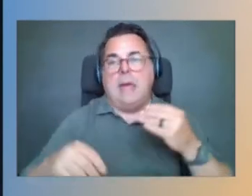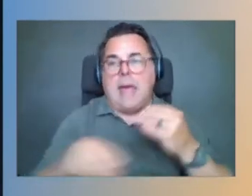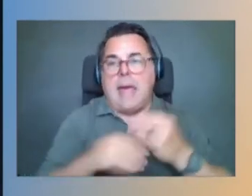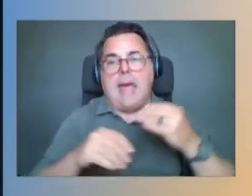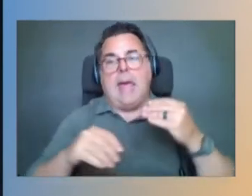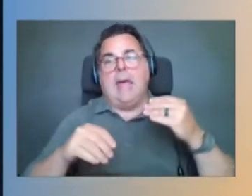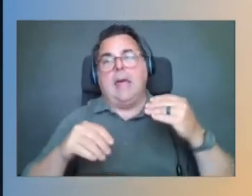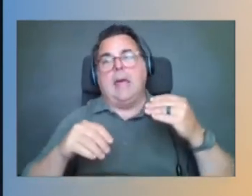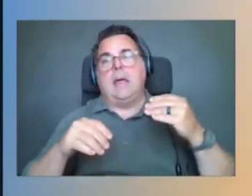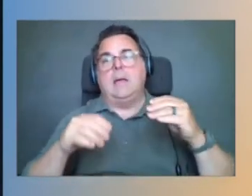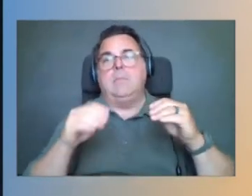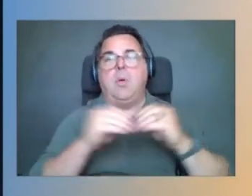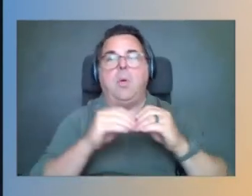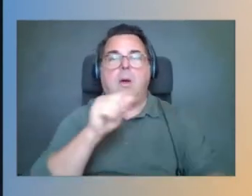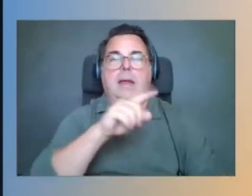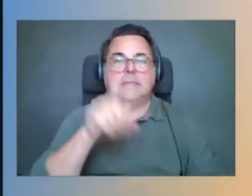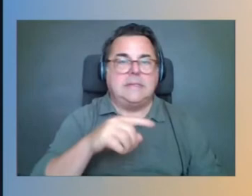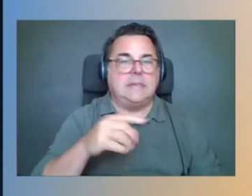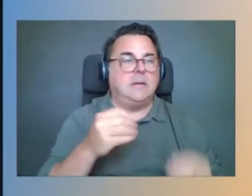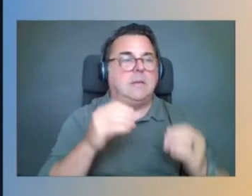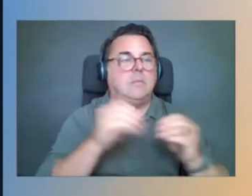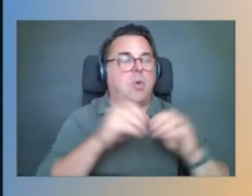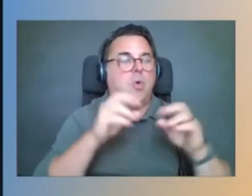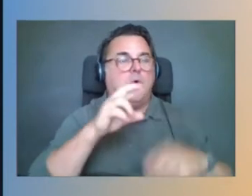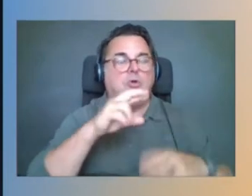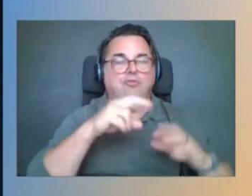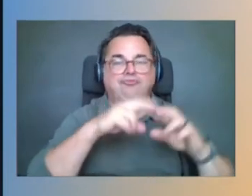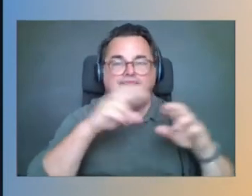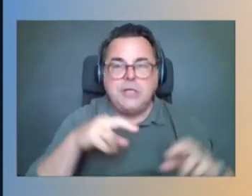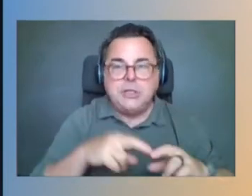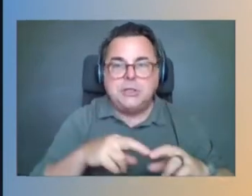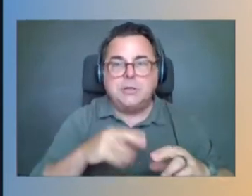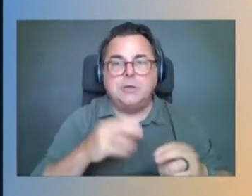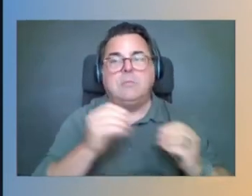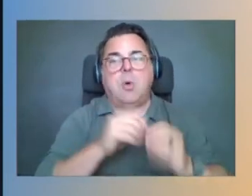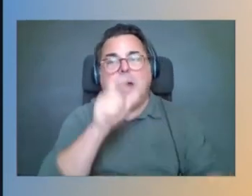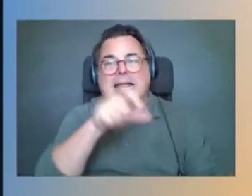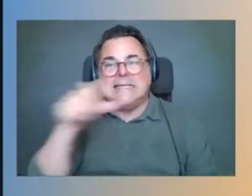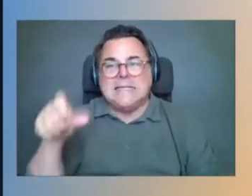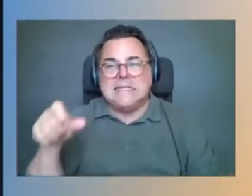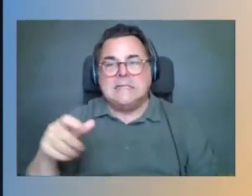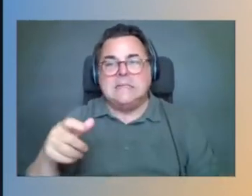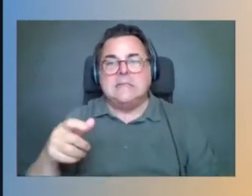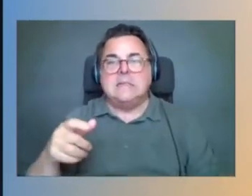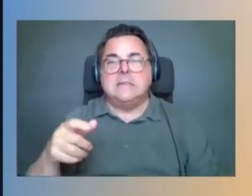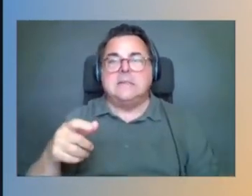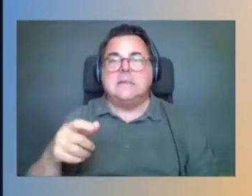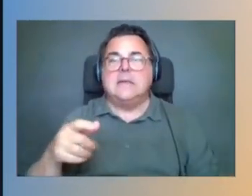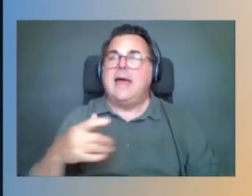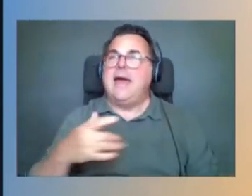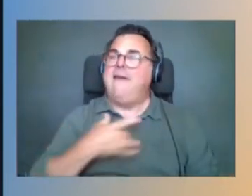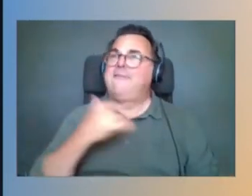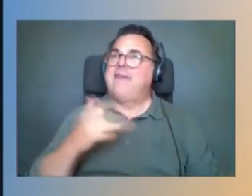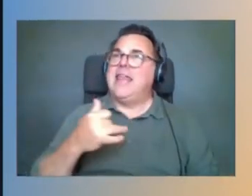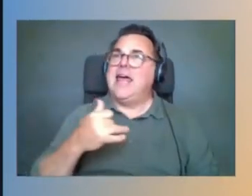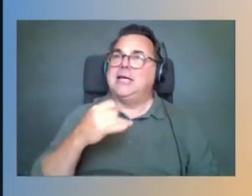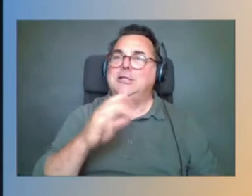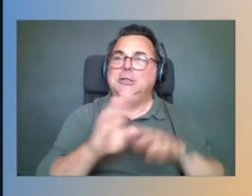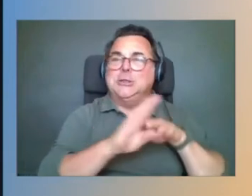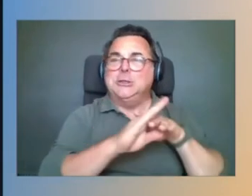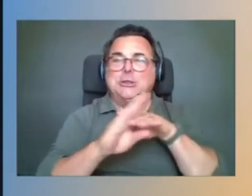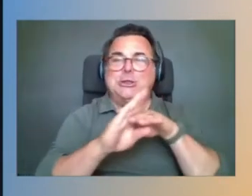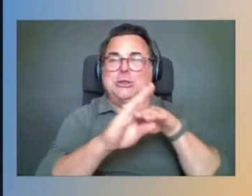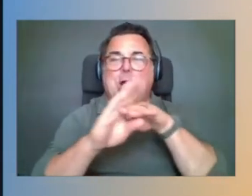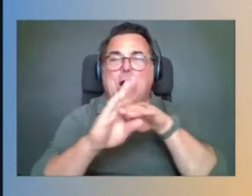more AZs, more regions, more instance types, so we have this kind of like hungry shark that just keeps wanting more totally. In the way